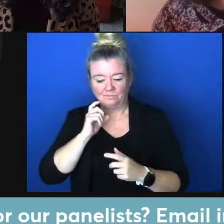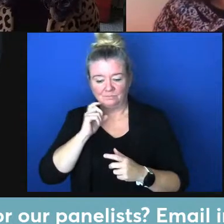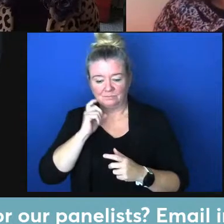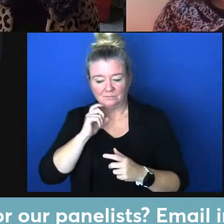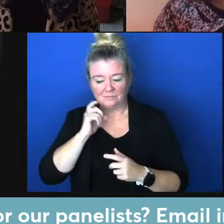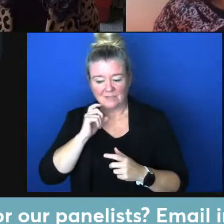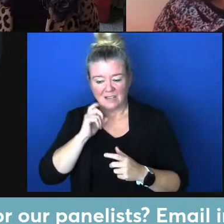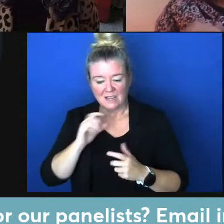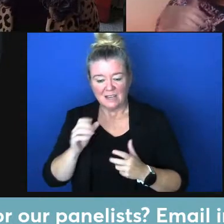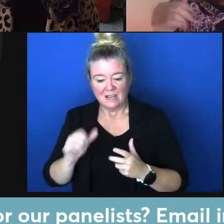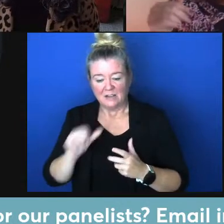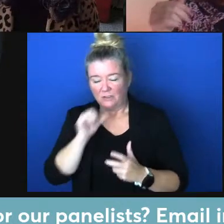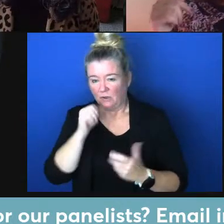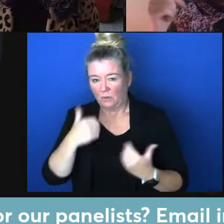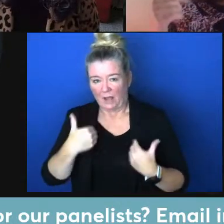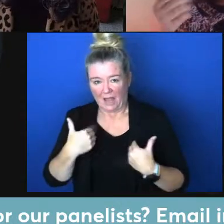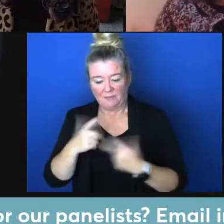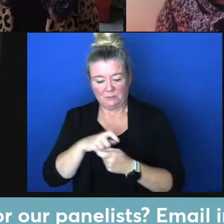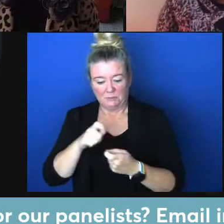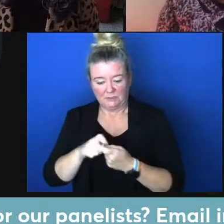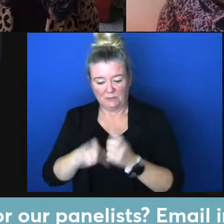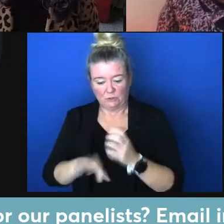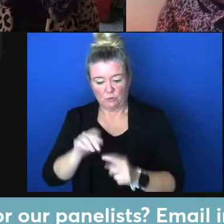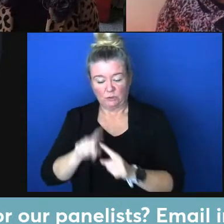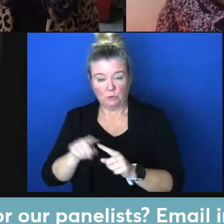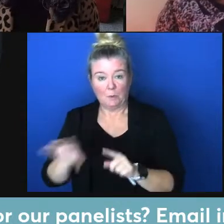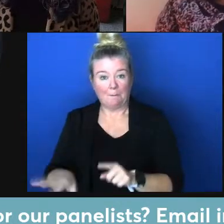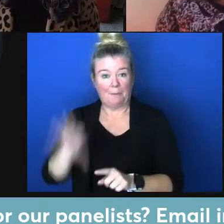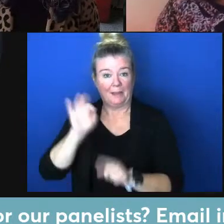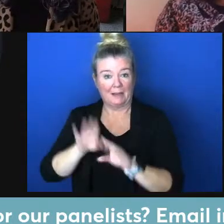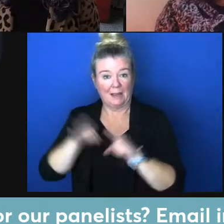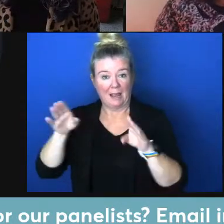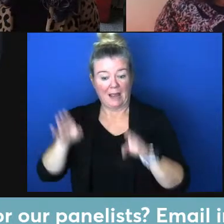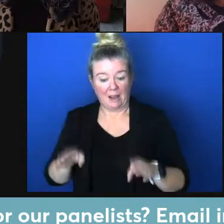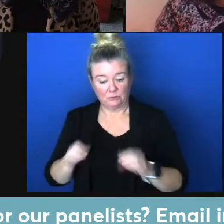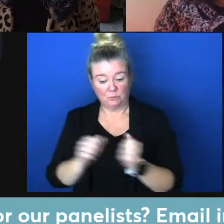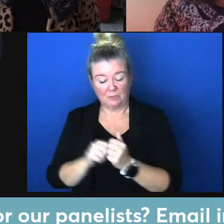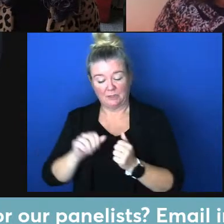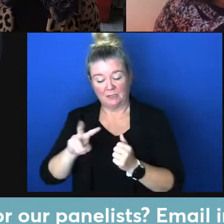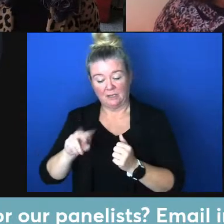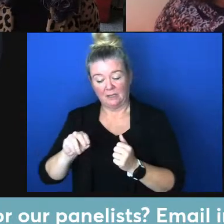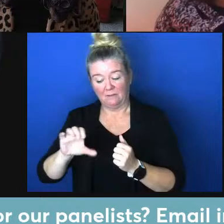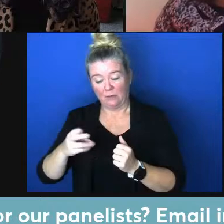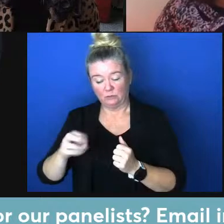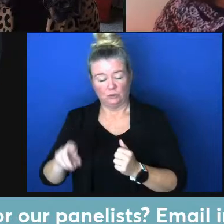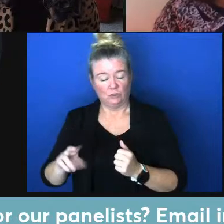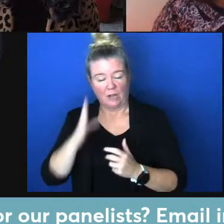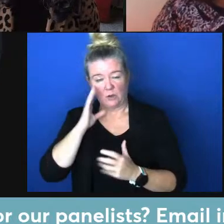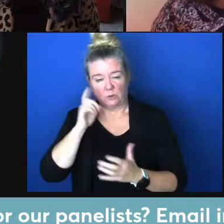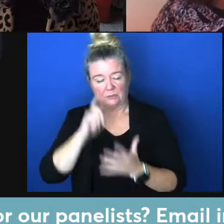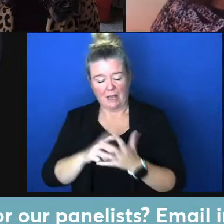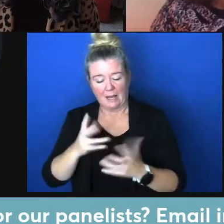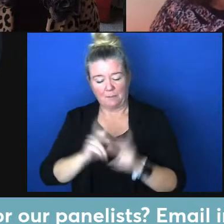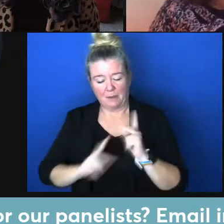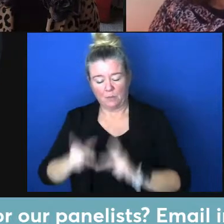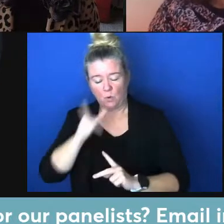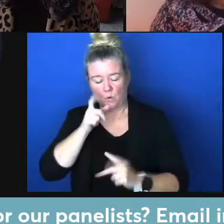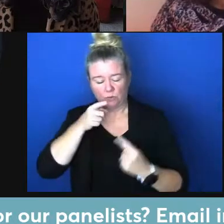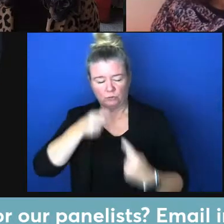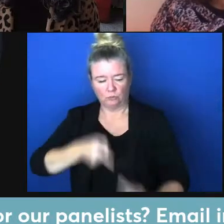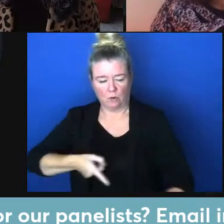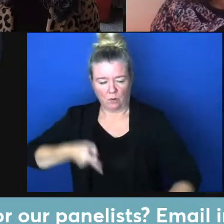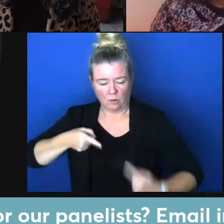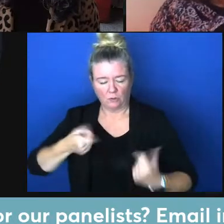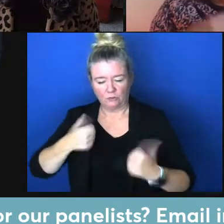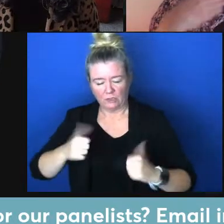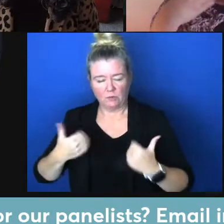choice voucher. And it's hard. I'm seeing a lot of people actually struggling with that and trying to